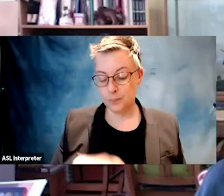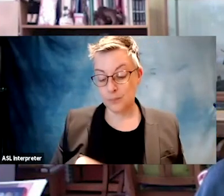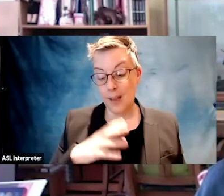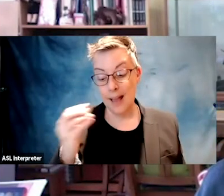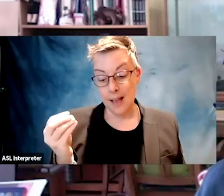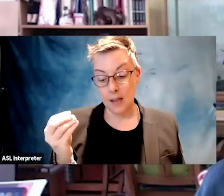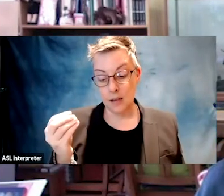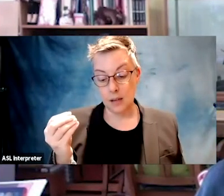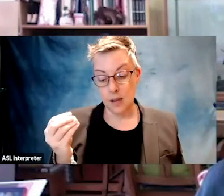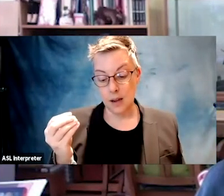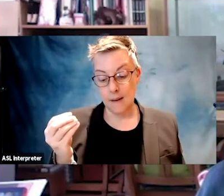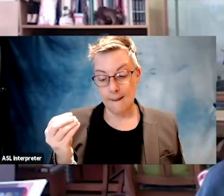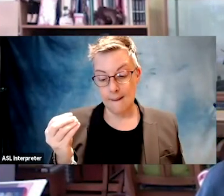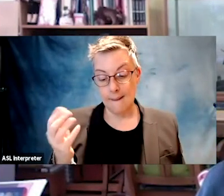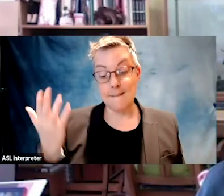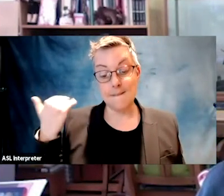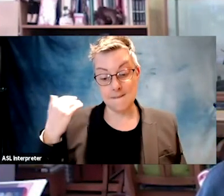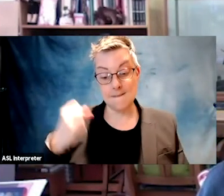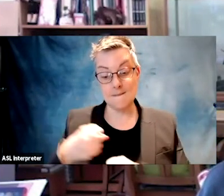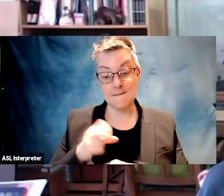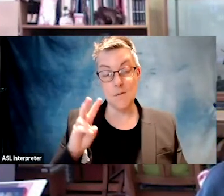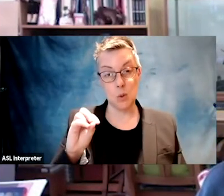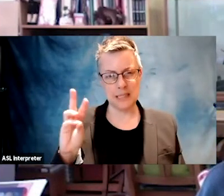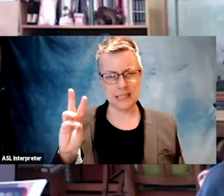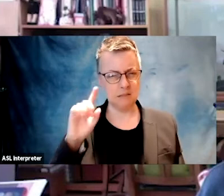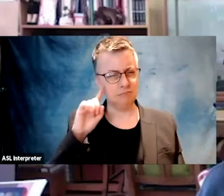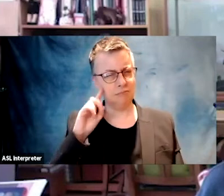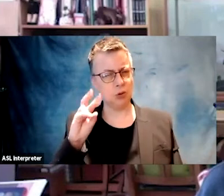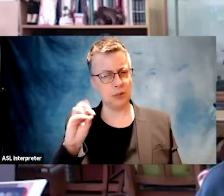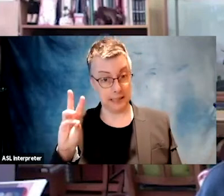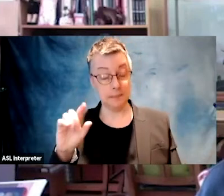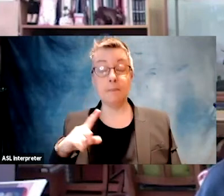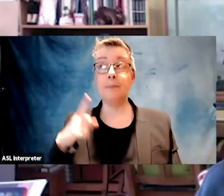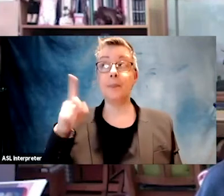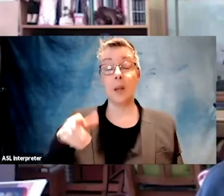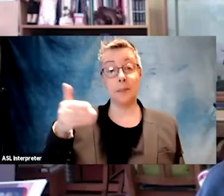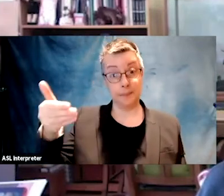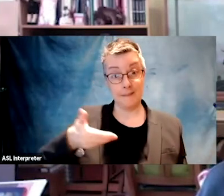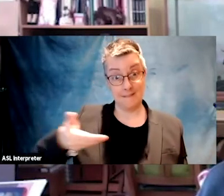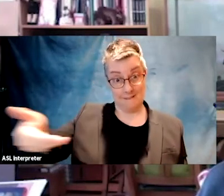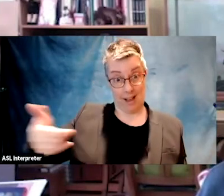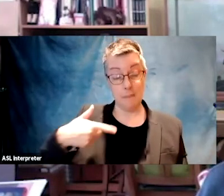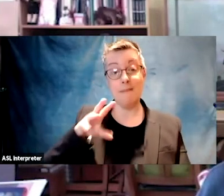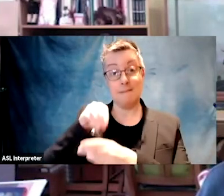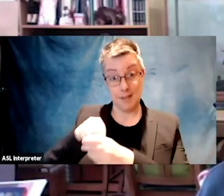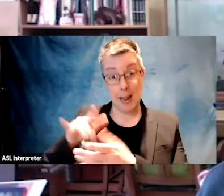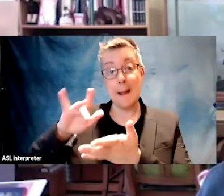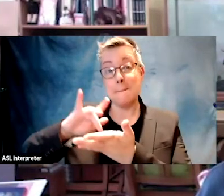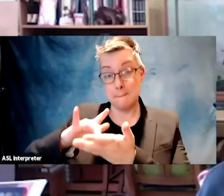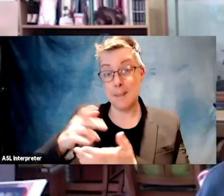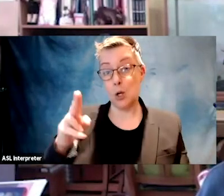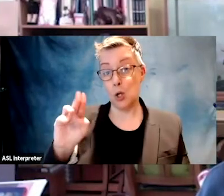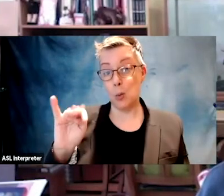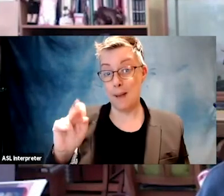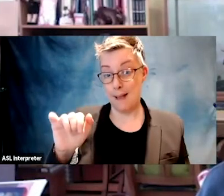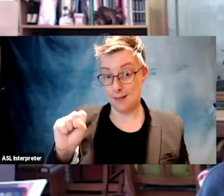and back in 2006, I think I got invited to be part of the medical humanities program